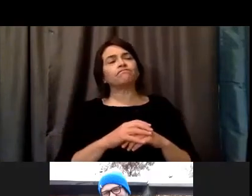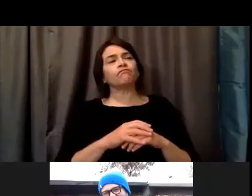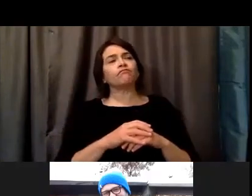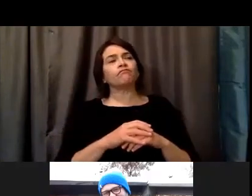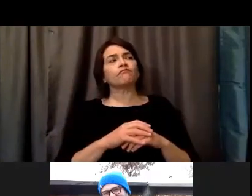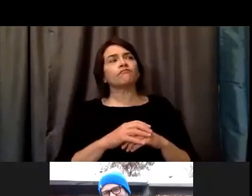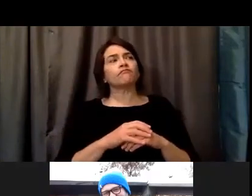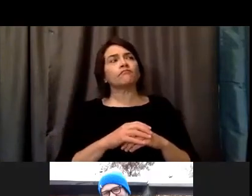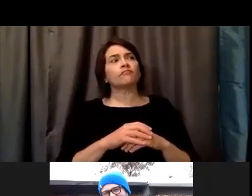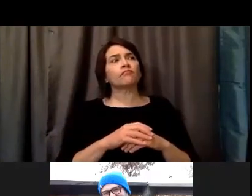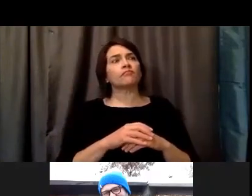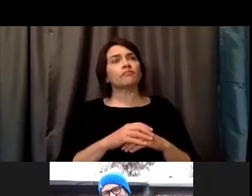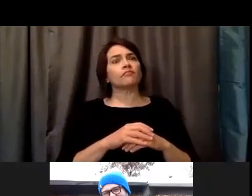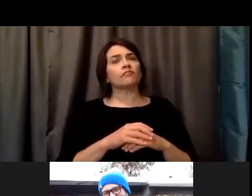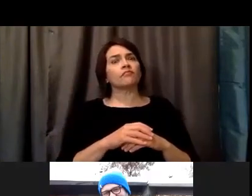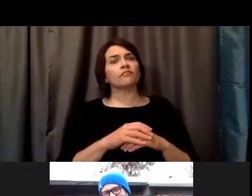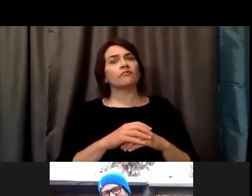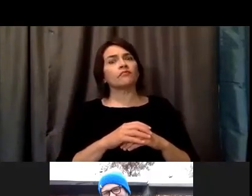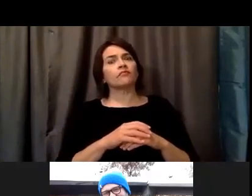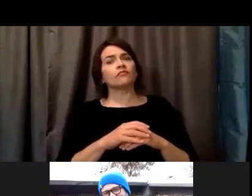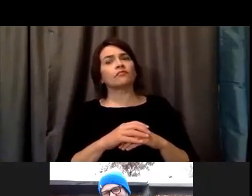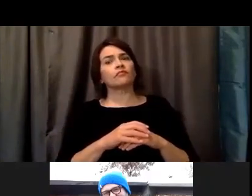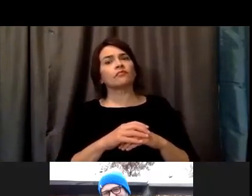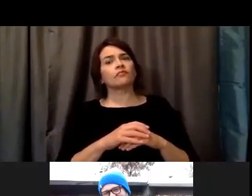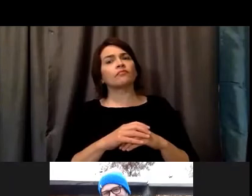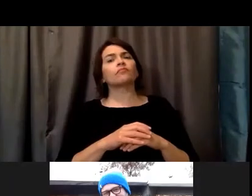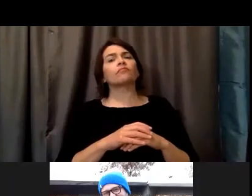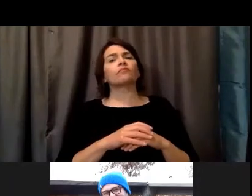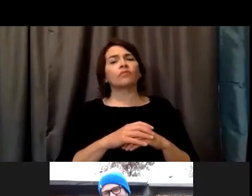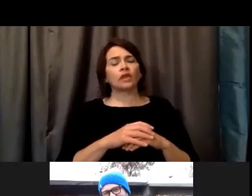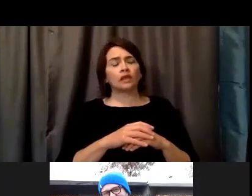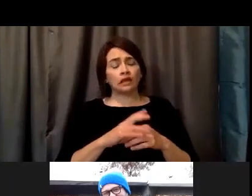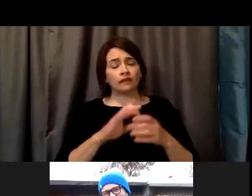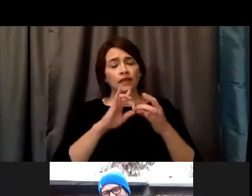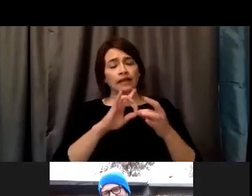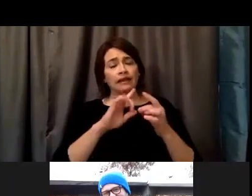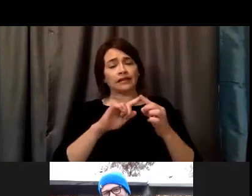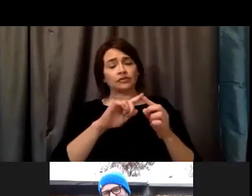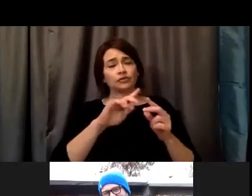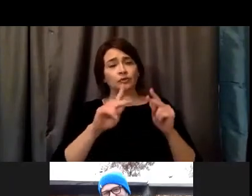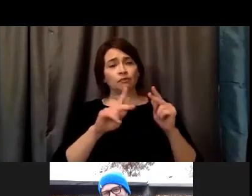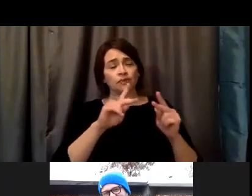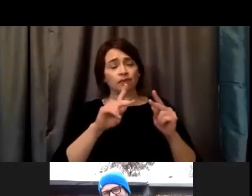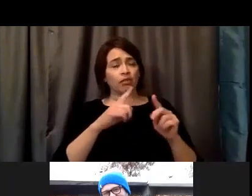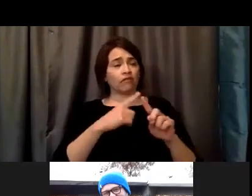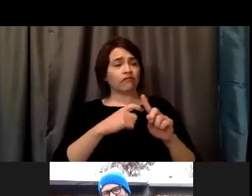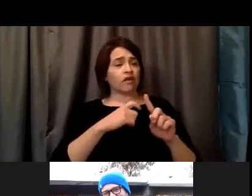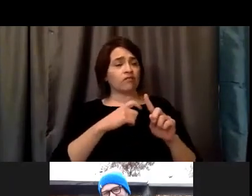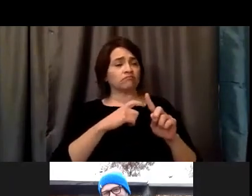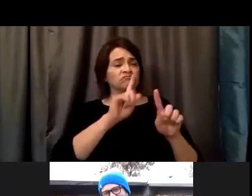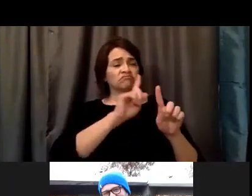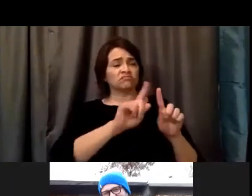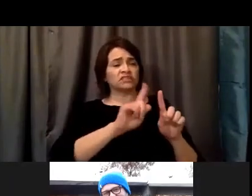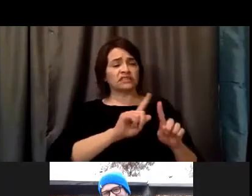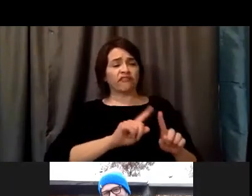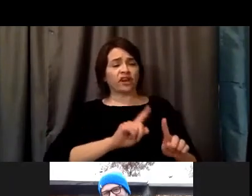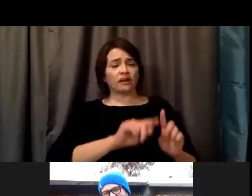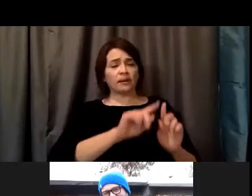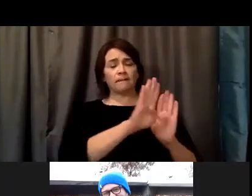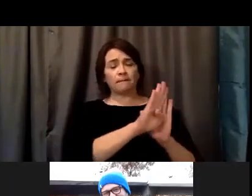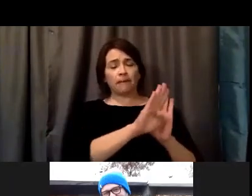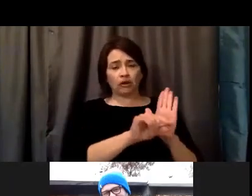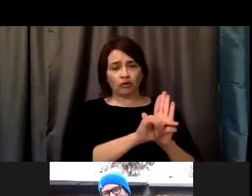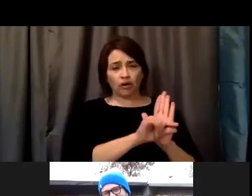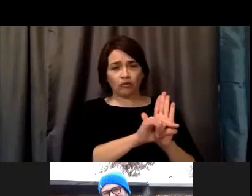of people of different background assimilating or adopting